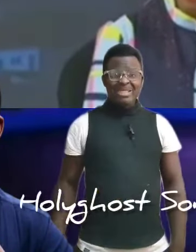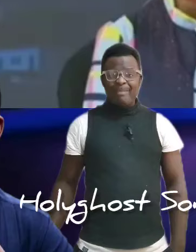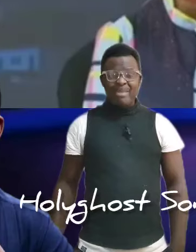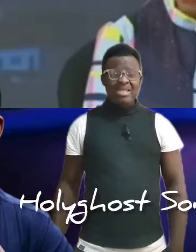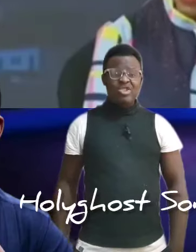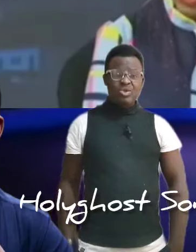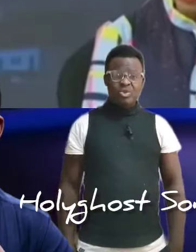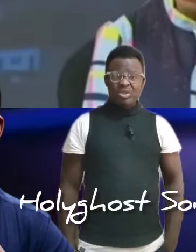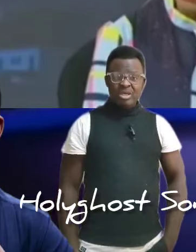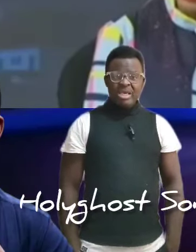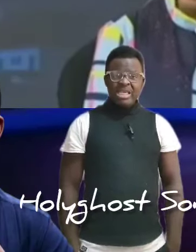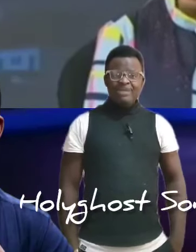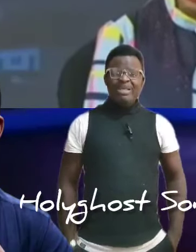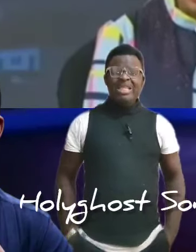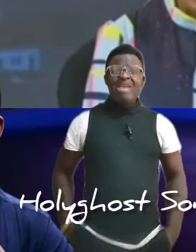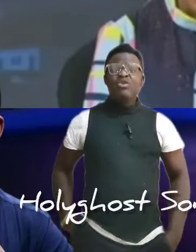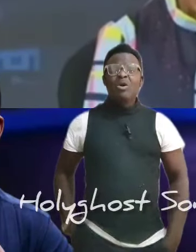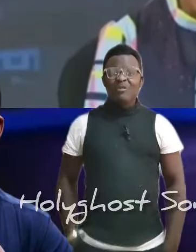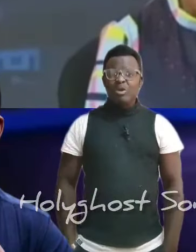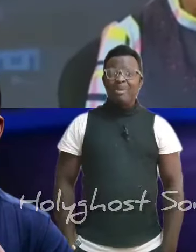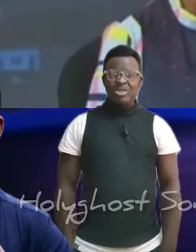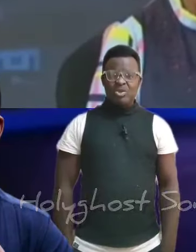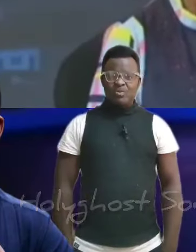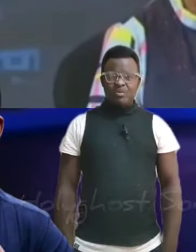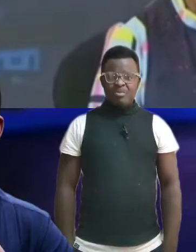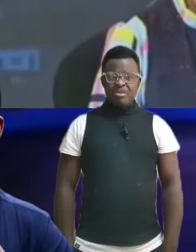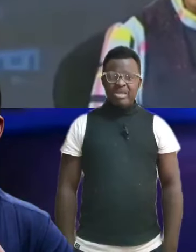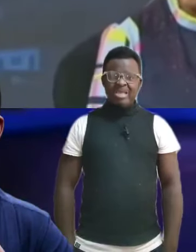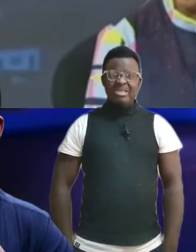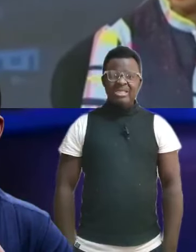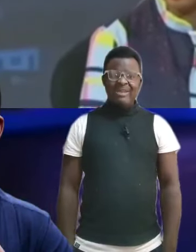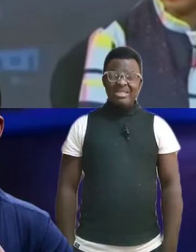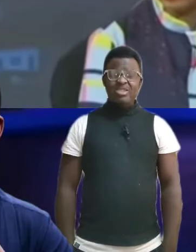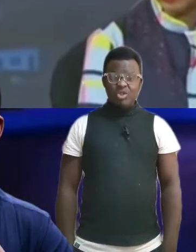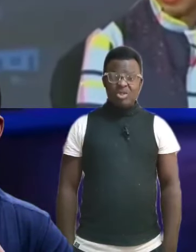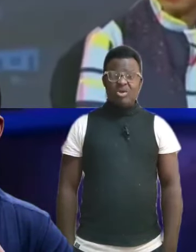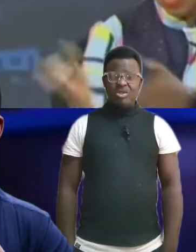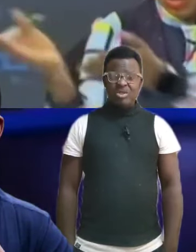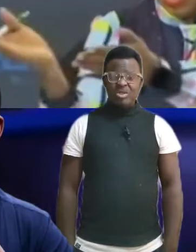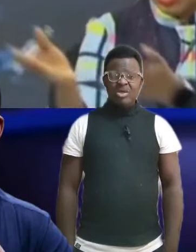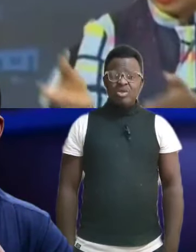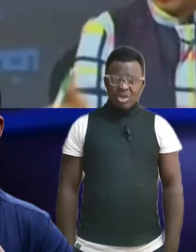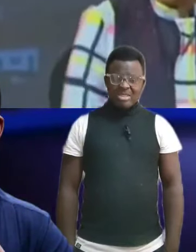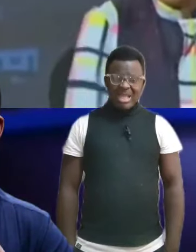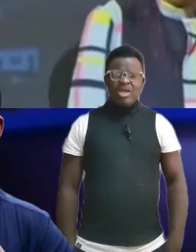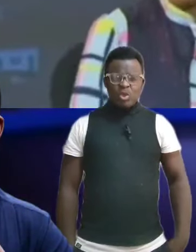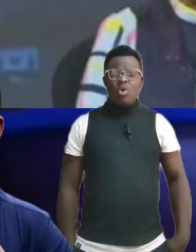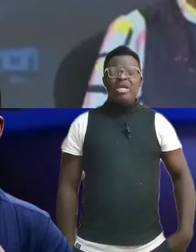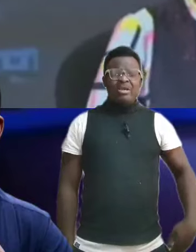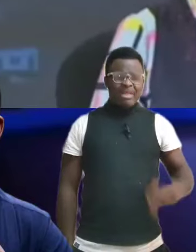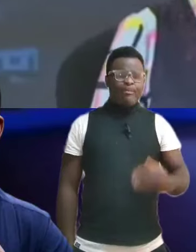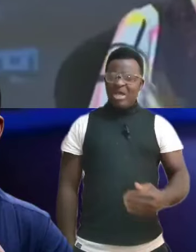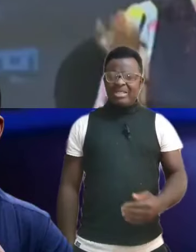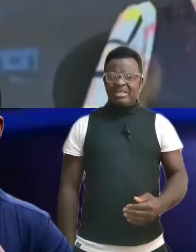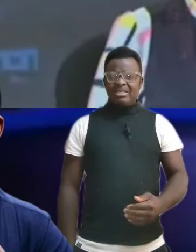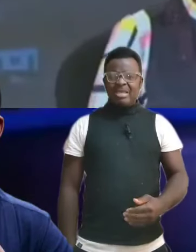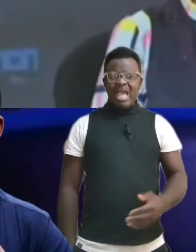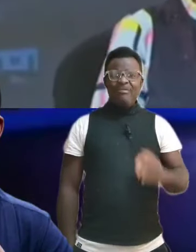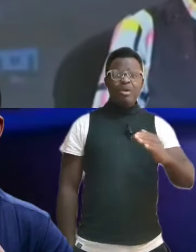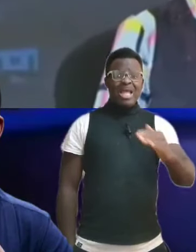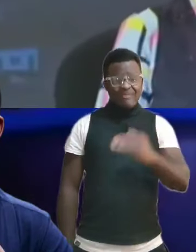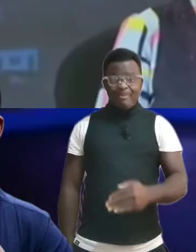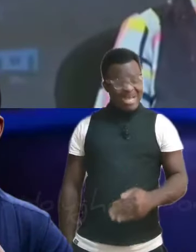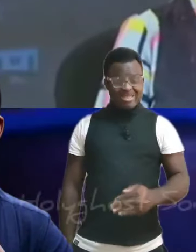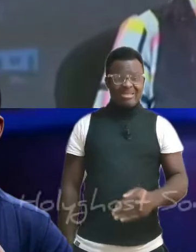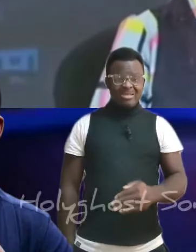the future of these young men? Protesters who are still saying they will take to the streets. And he said it, with what is happening now, people may not